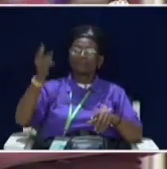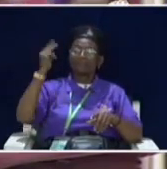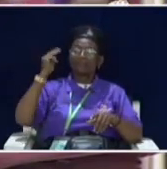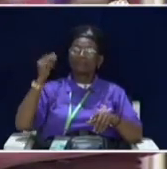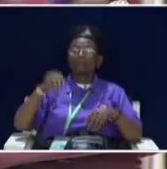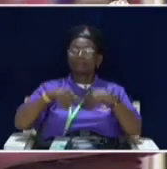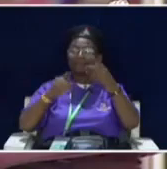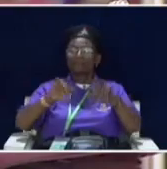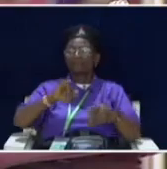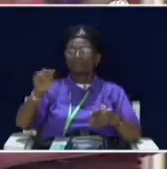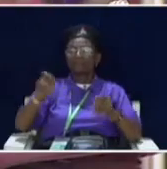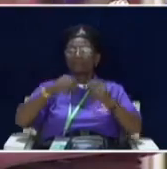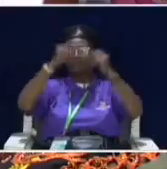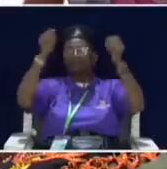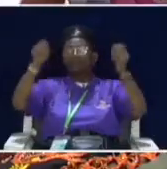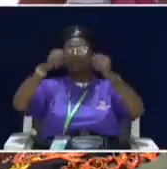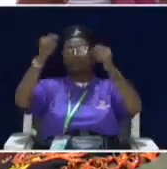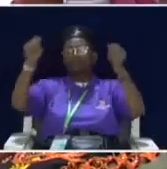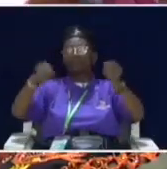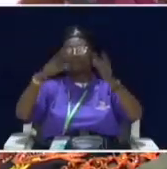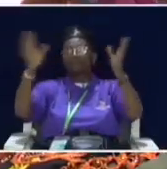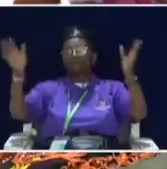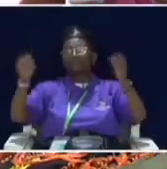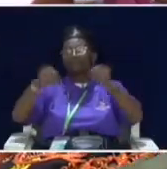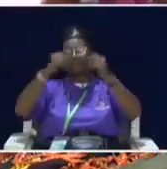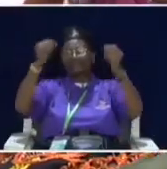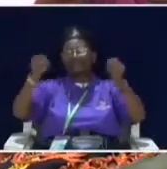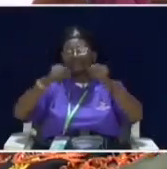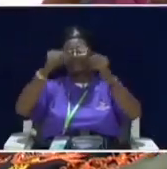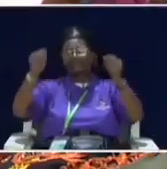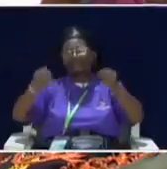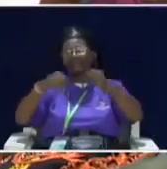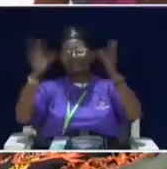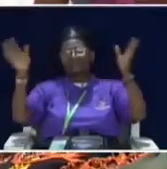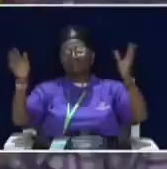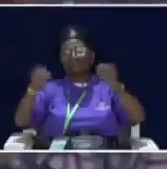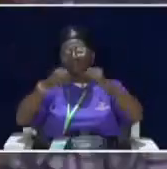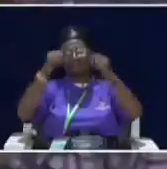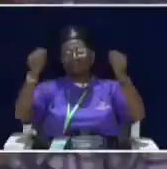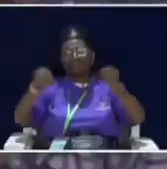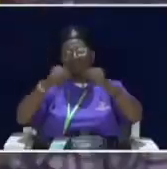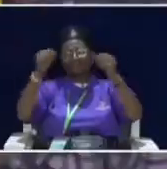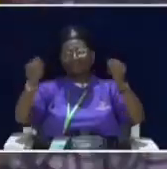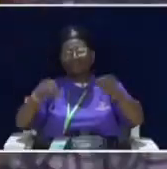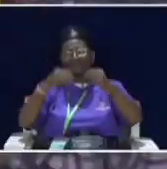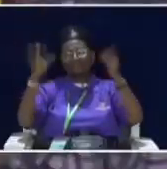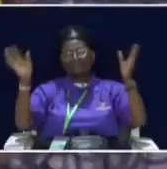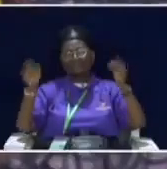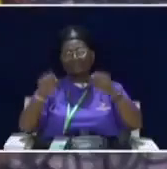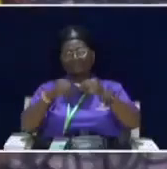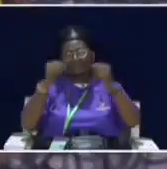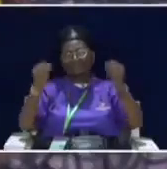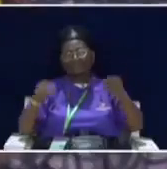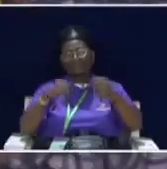Hallelujah. Hallelujah. Hallelujah. Hallelujah. Hallelujah. Hallelujah. Hallelujah.